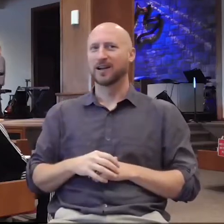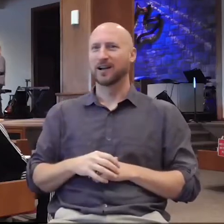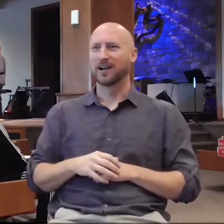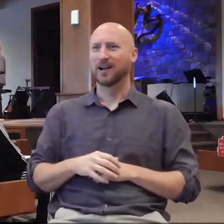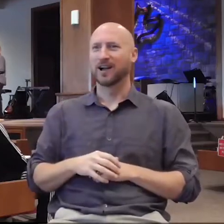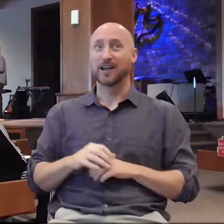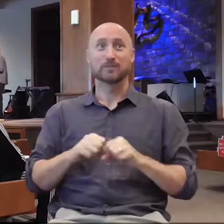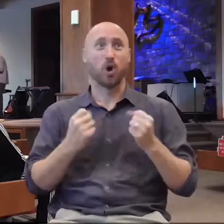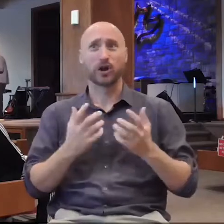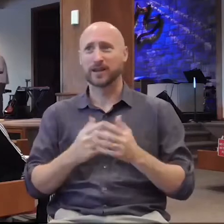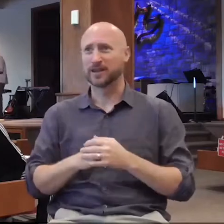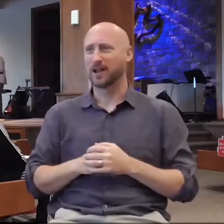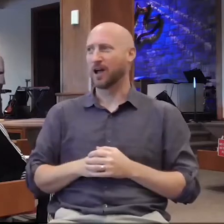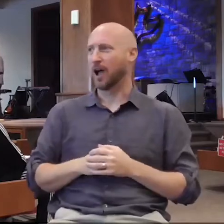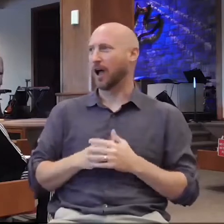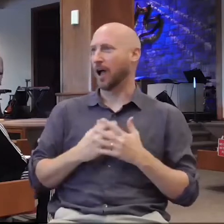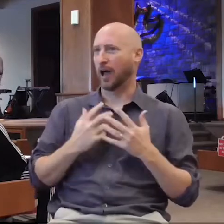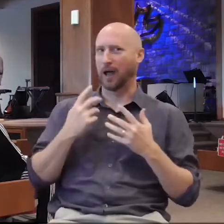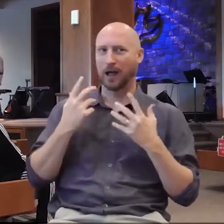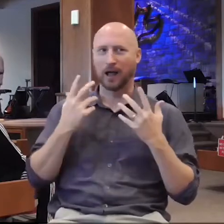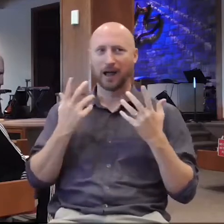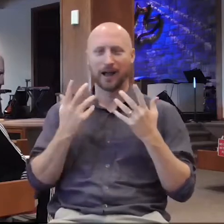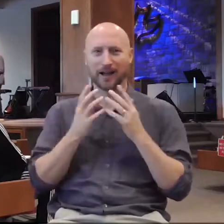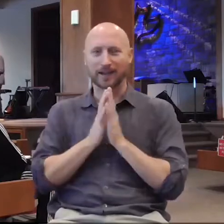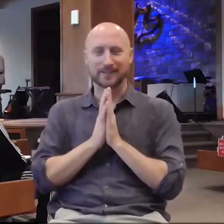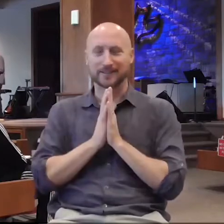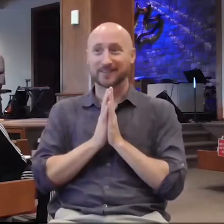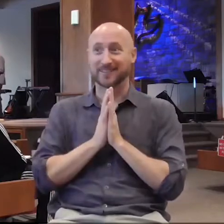It's broken. I was listening.